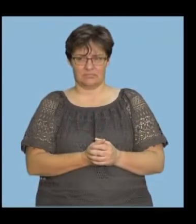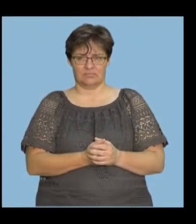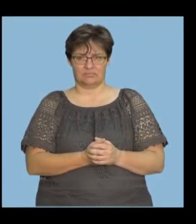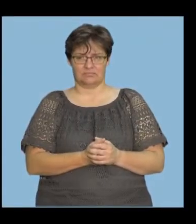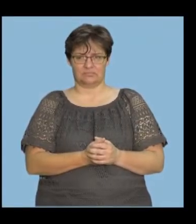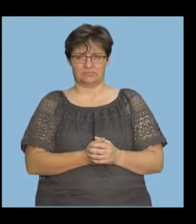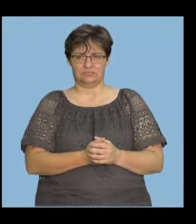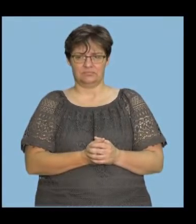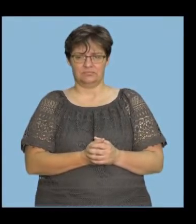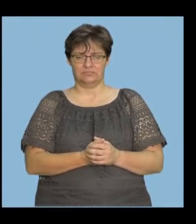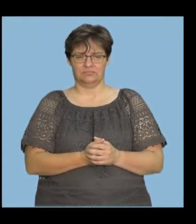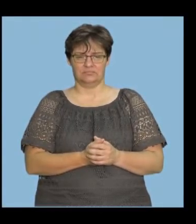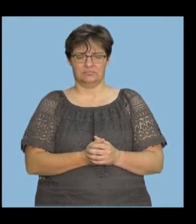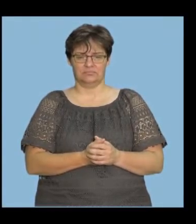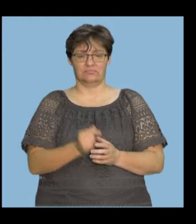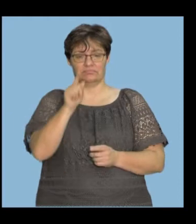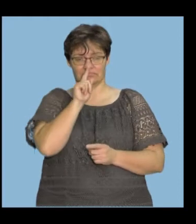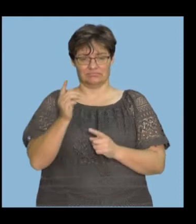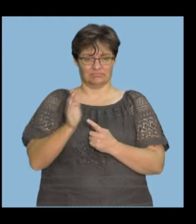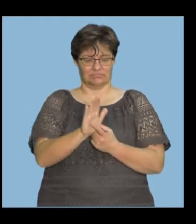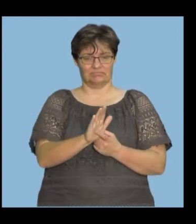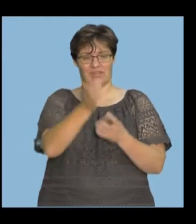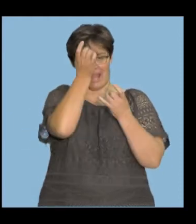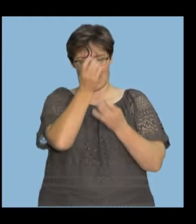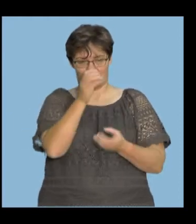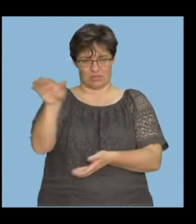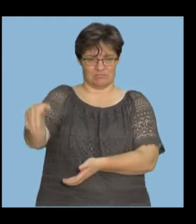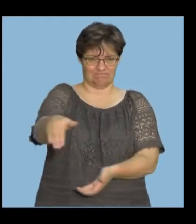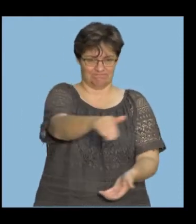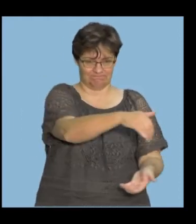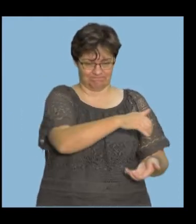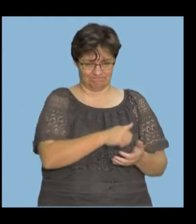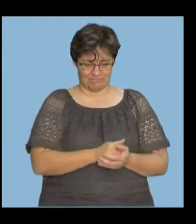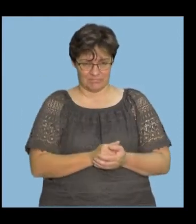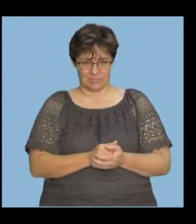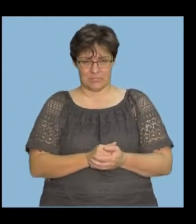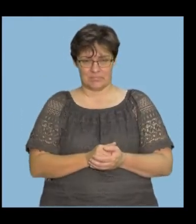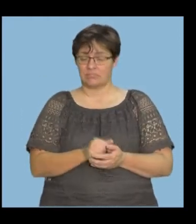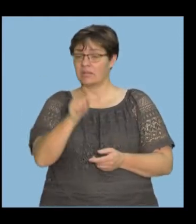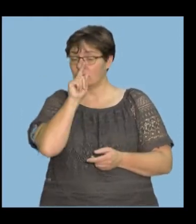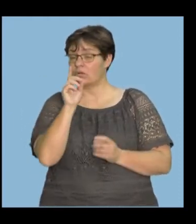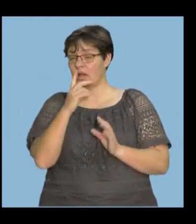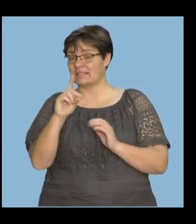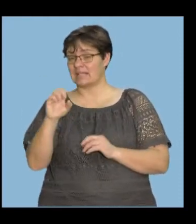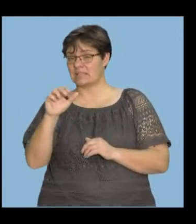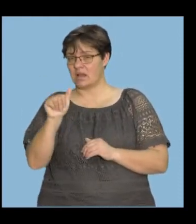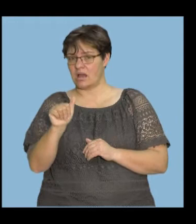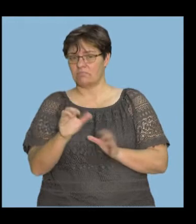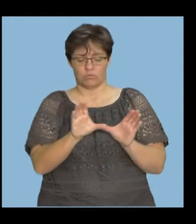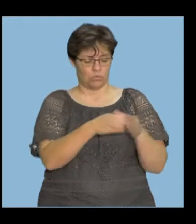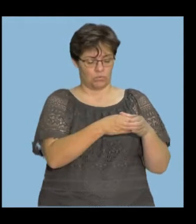So, this is the actual data collected. And if you look at this data, it's grouped